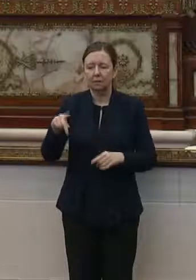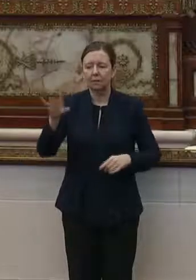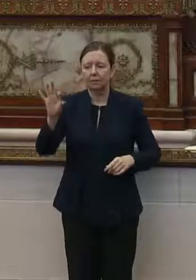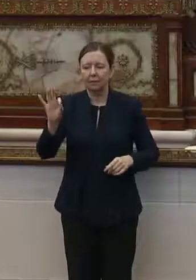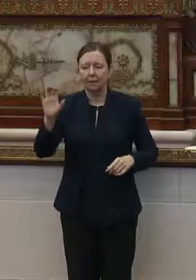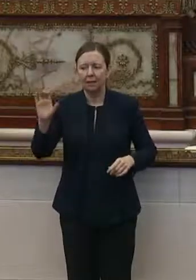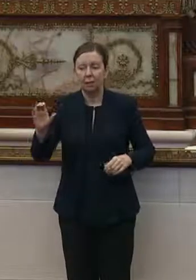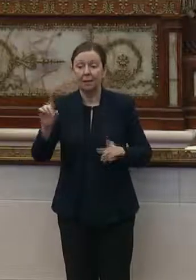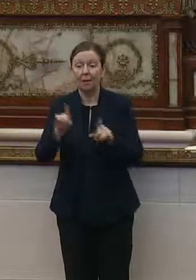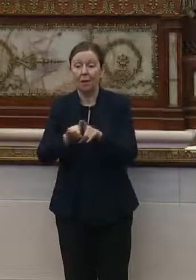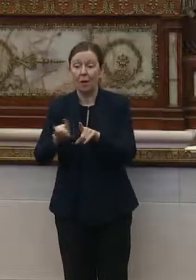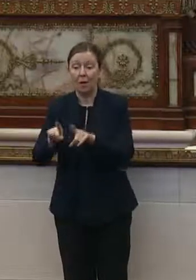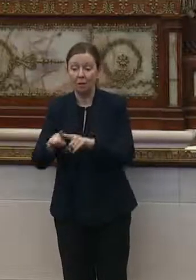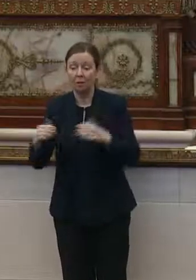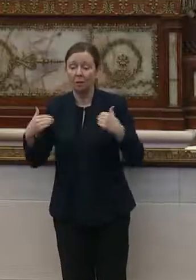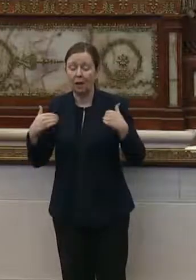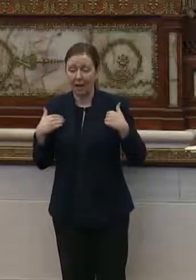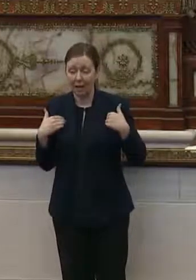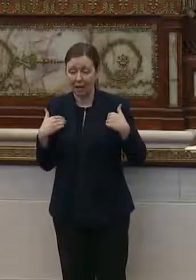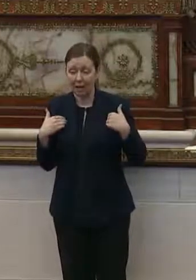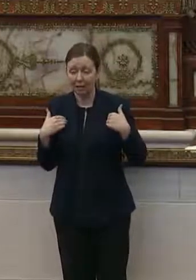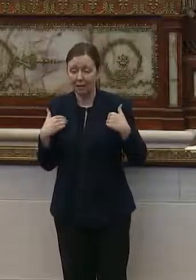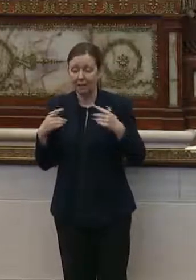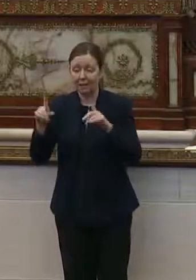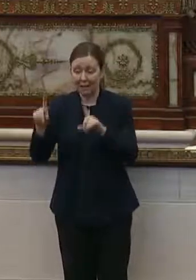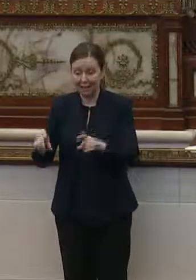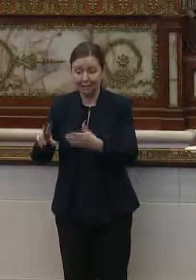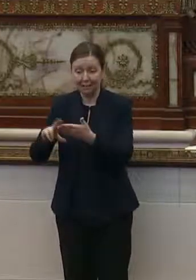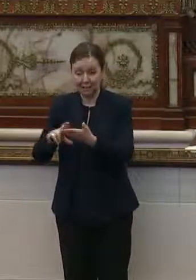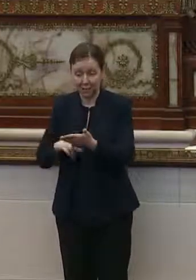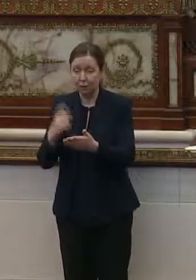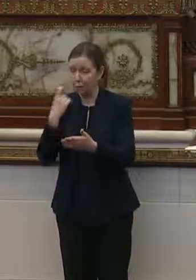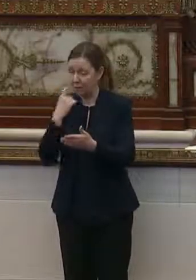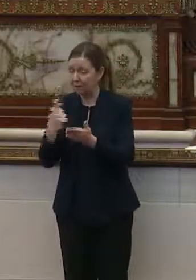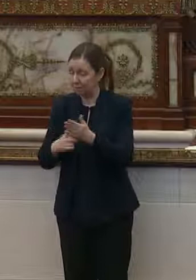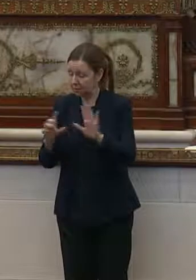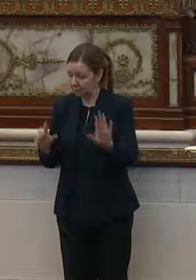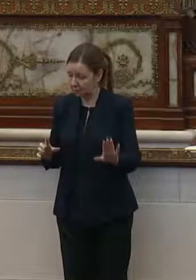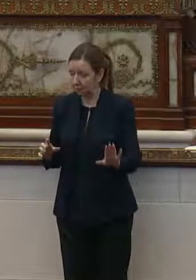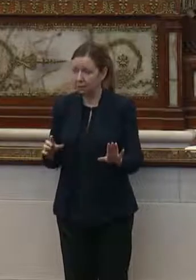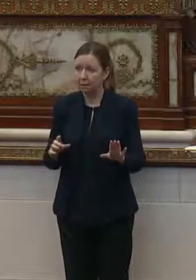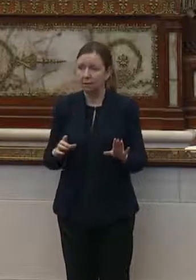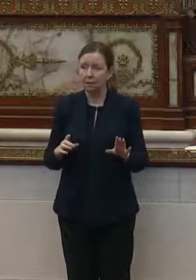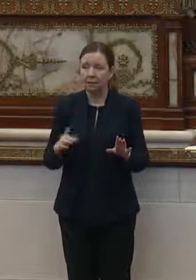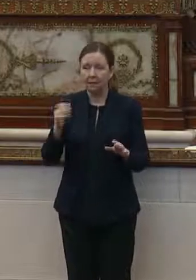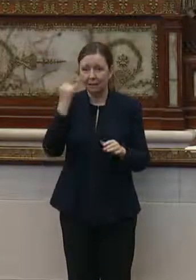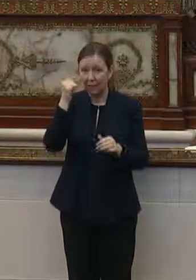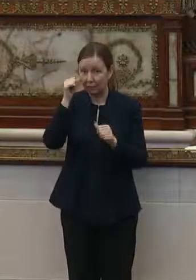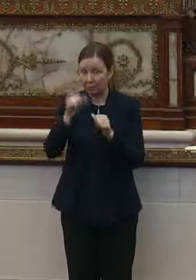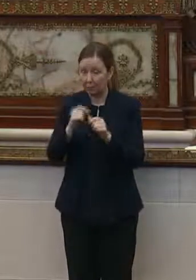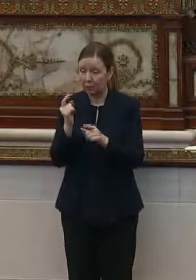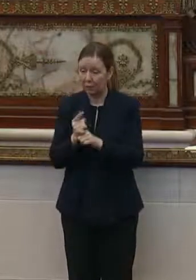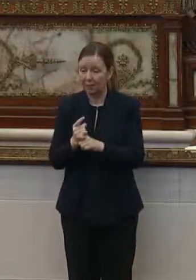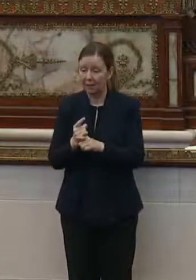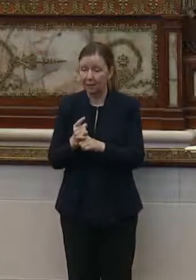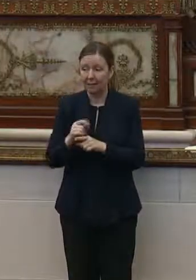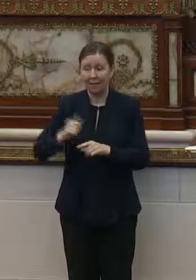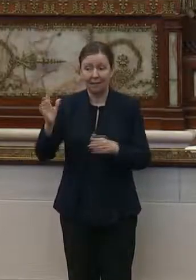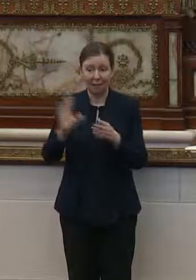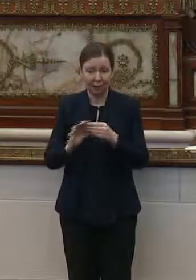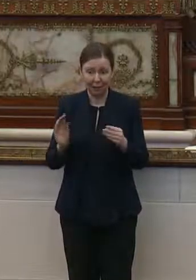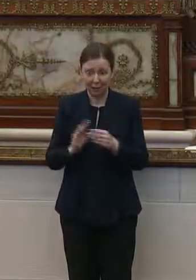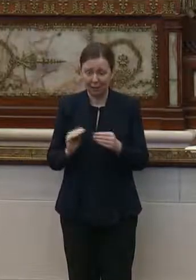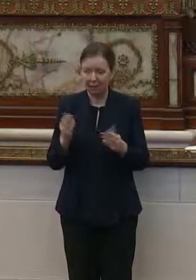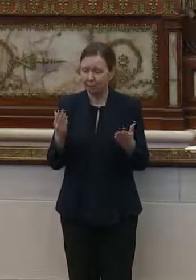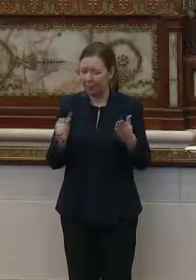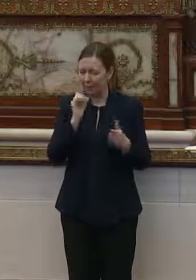COVID also had a testing contract, which we discussed earlier. Yes. And if I remember correctly, in another hearing,